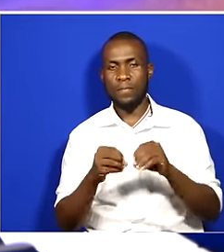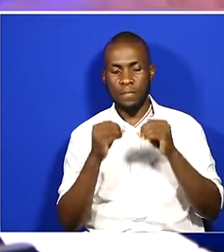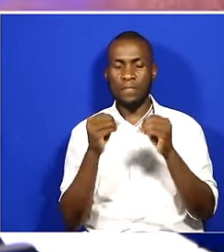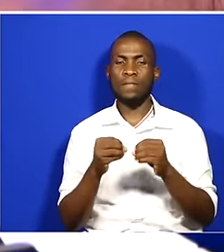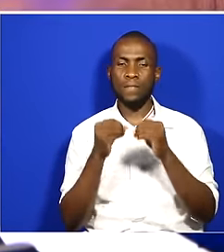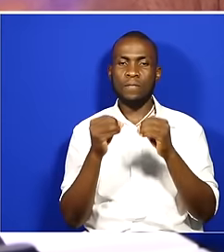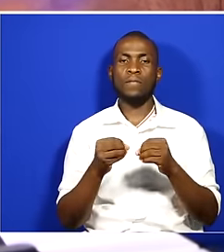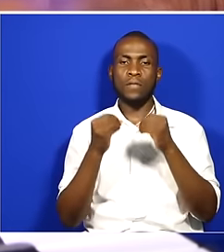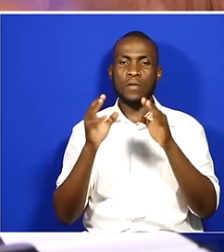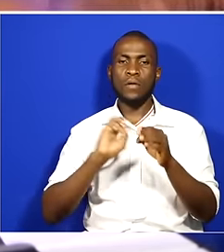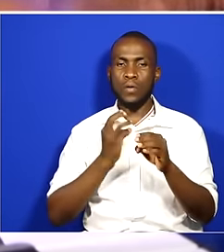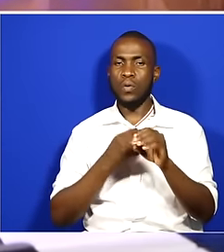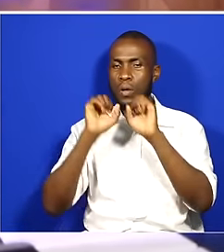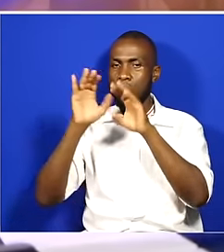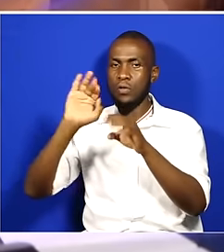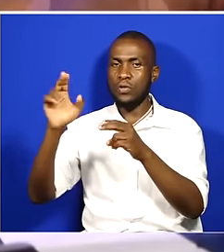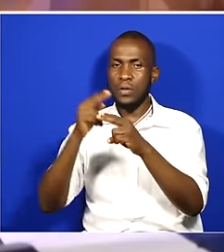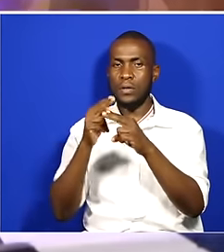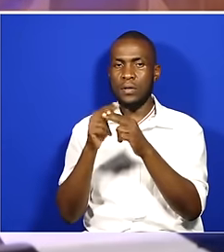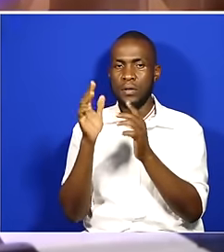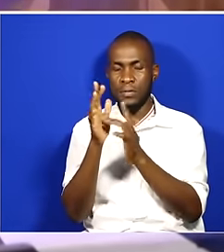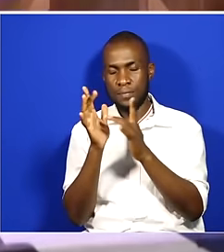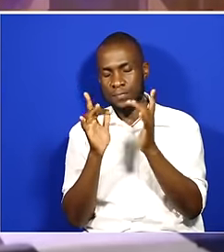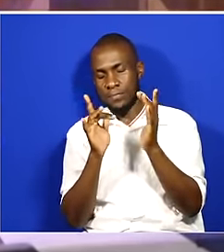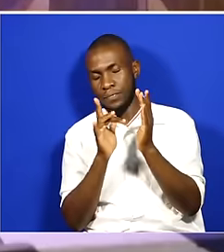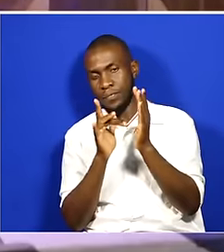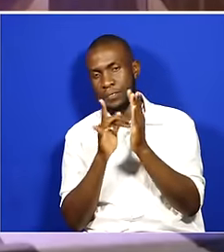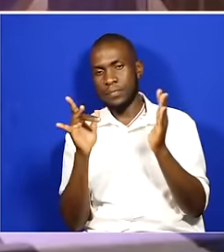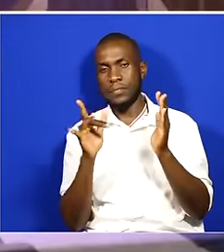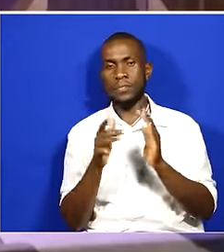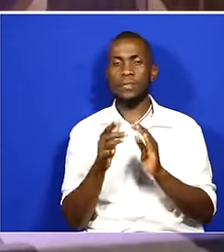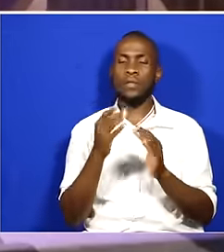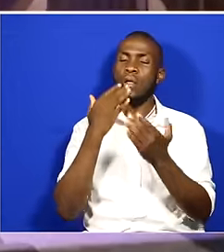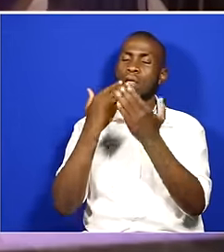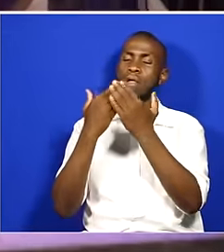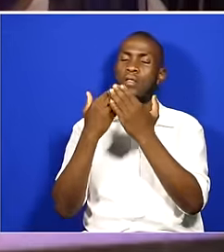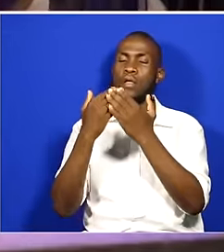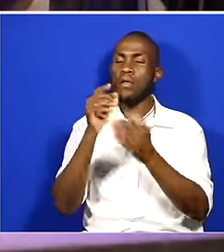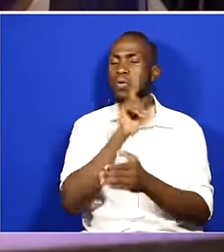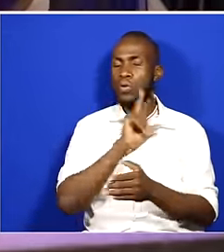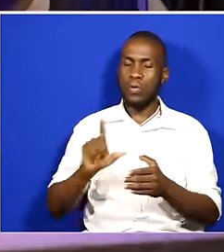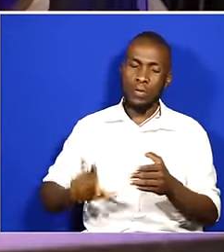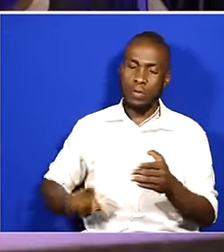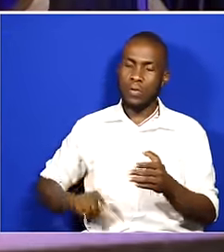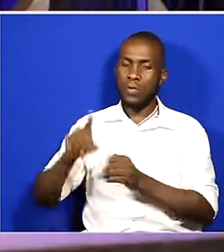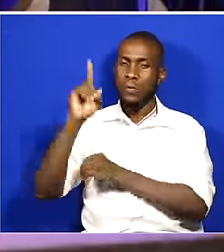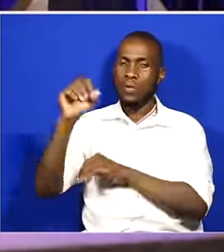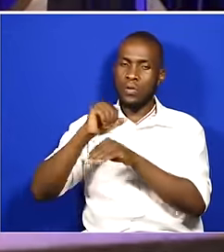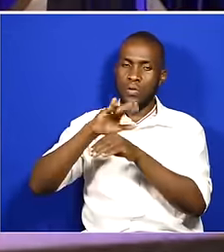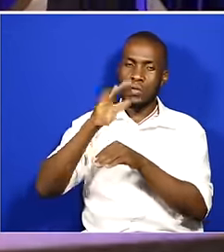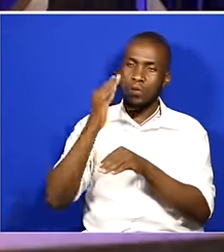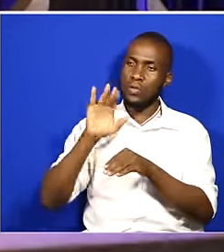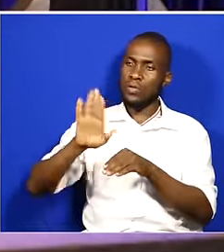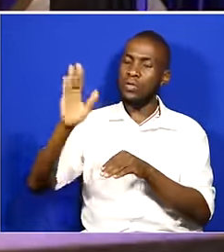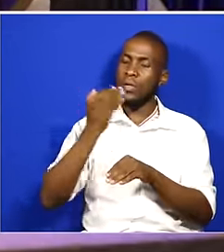Hallelujah. We bless your name, Jesus. Thank you. you, O Lord, that you sent your